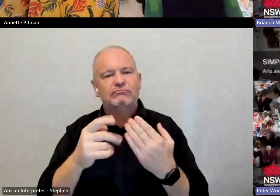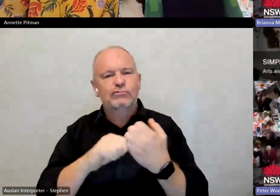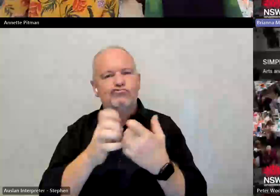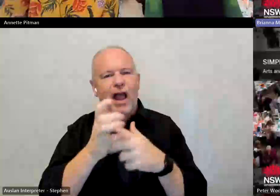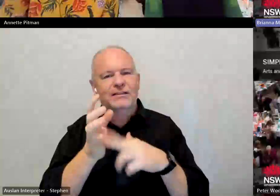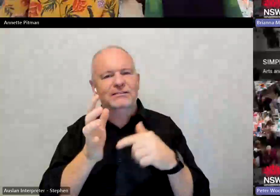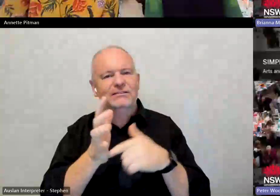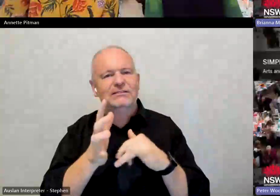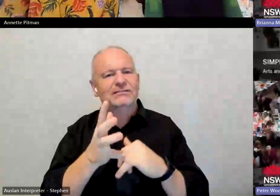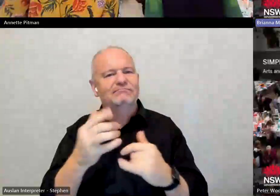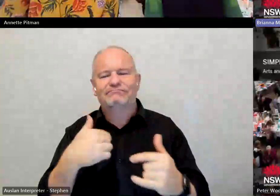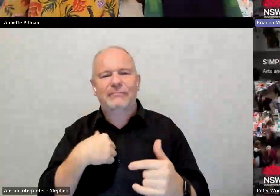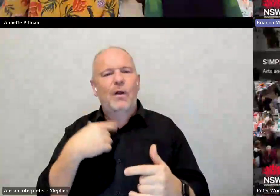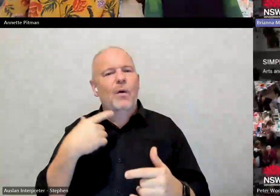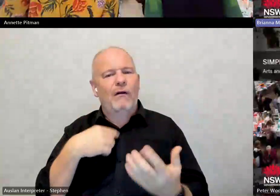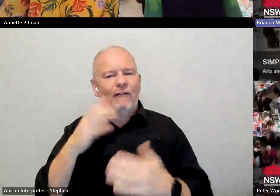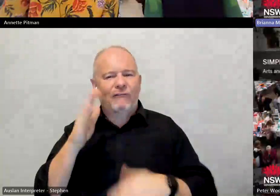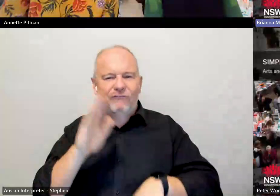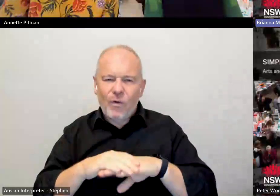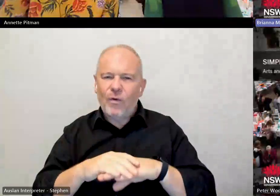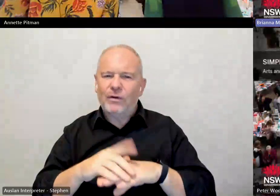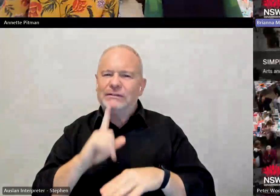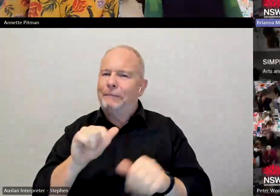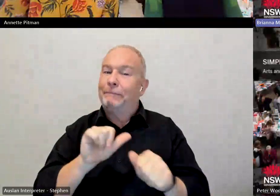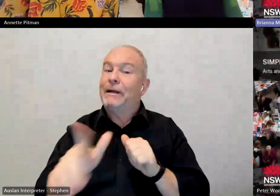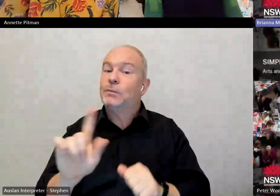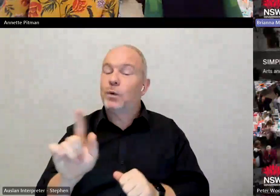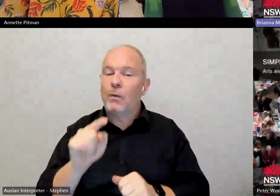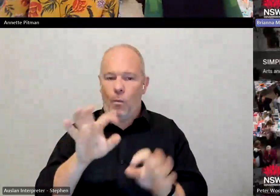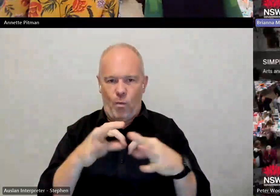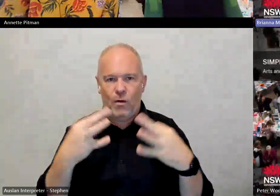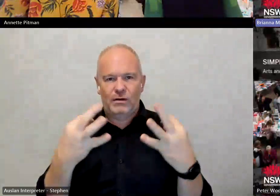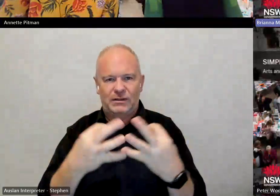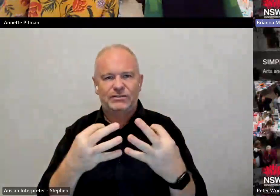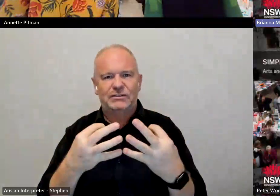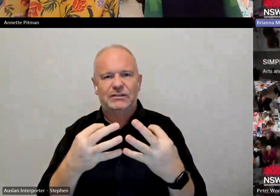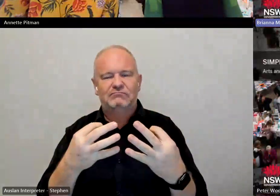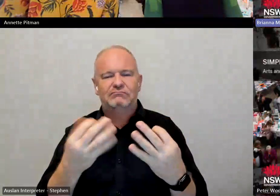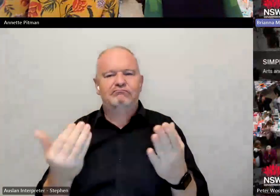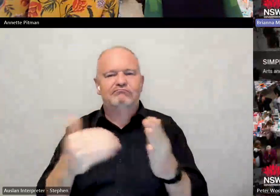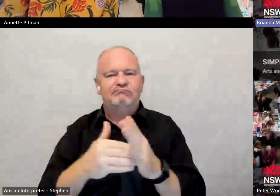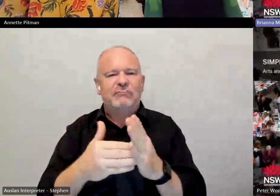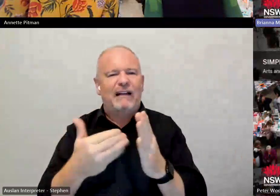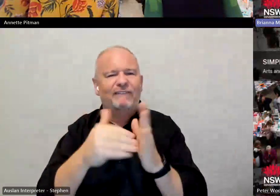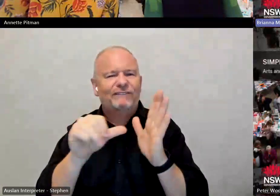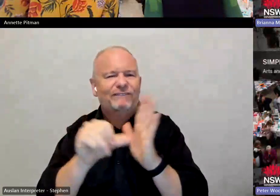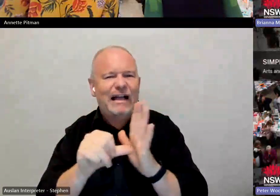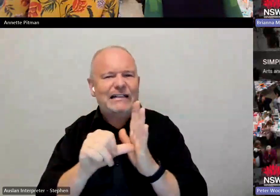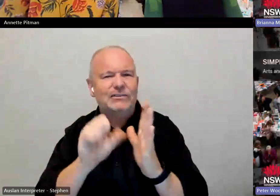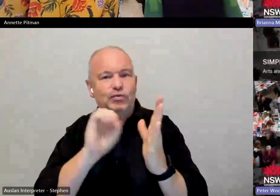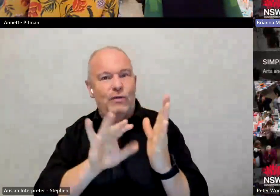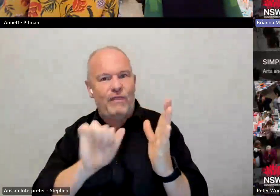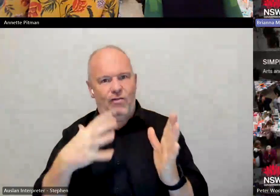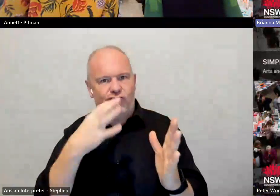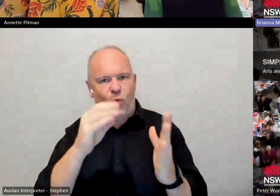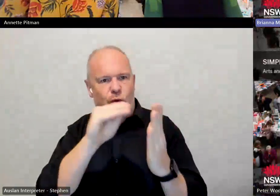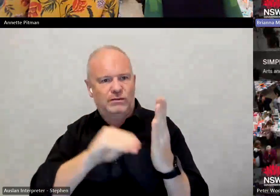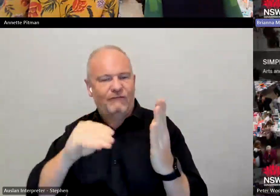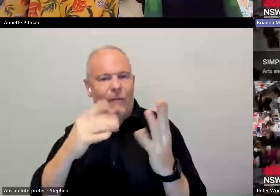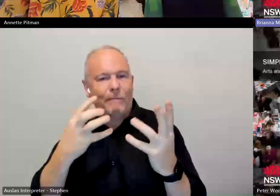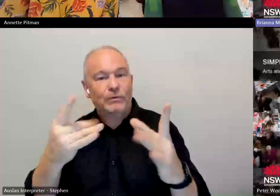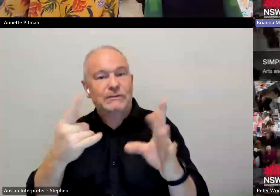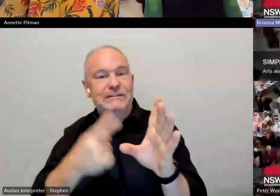We will be absolutely recommending that organisations add any additional funding to their request for multi-year that